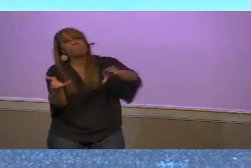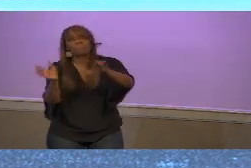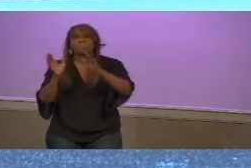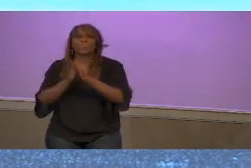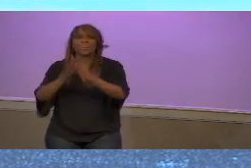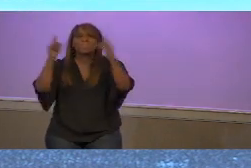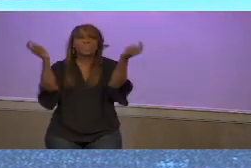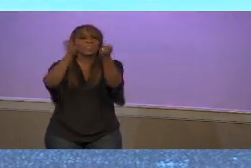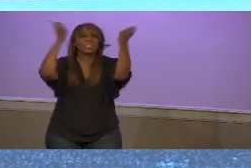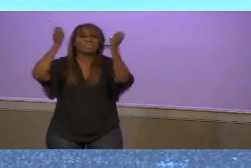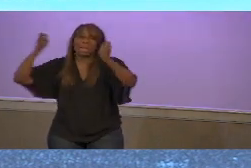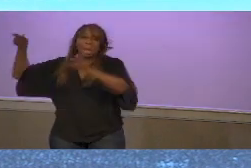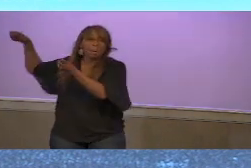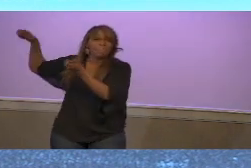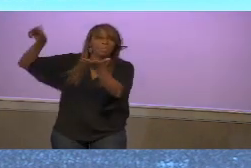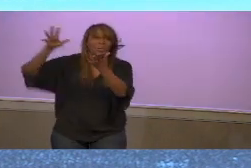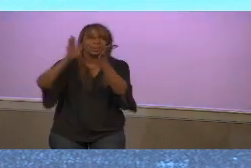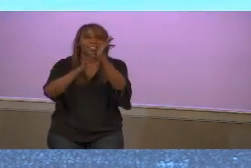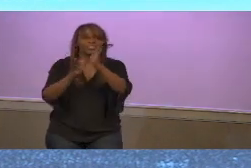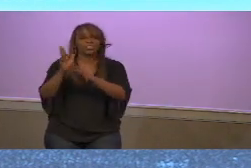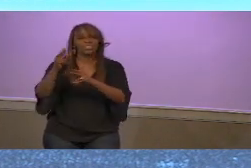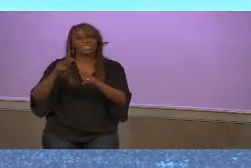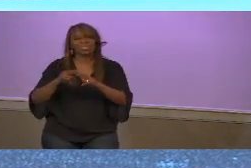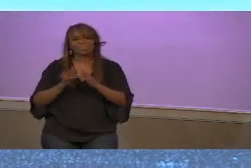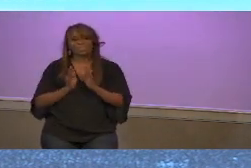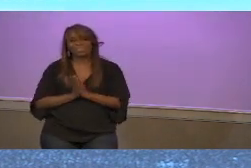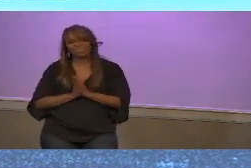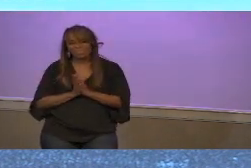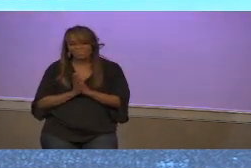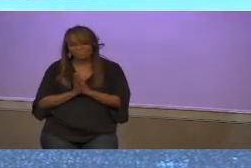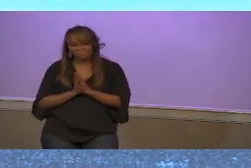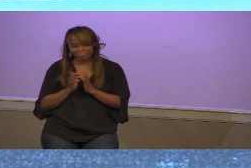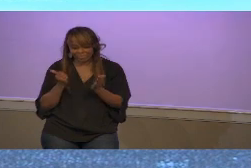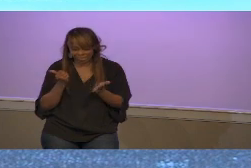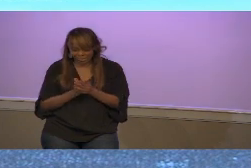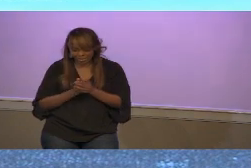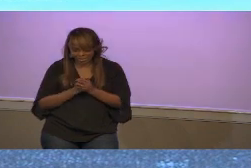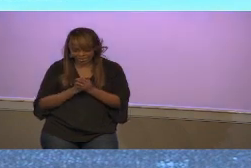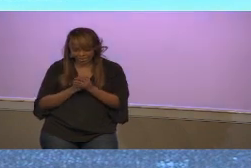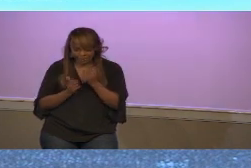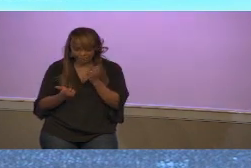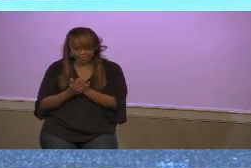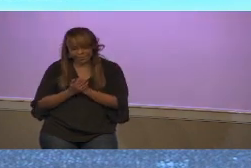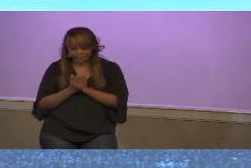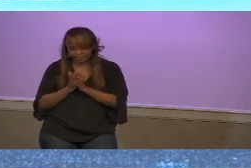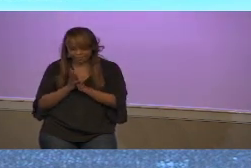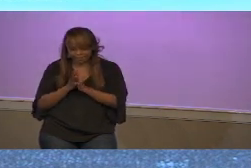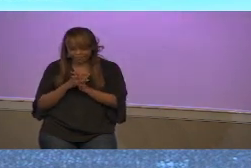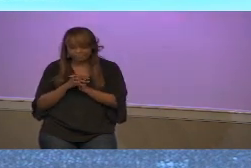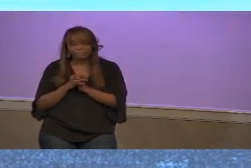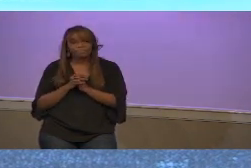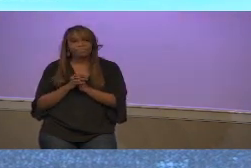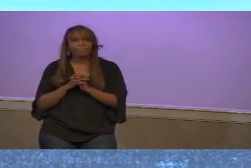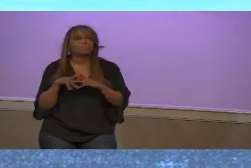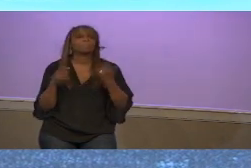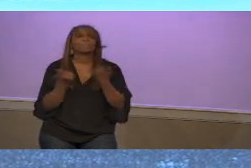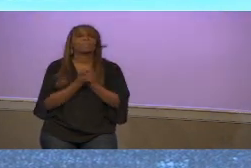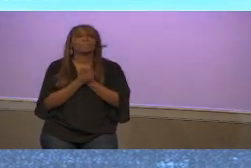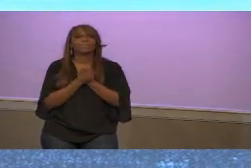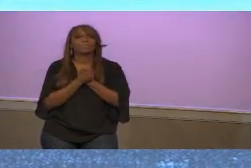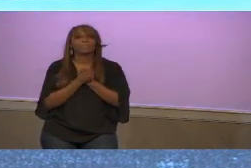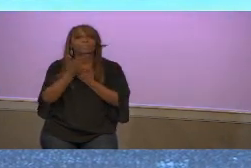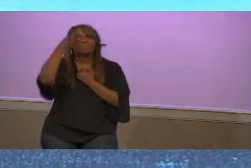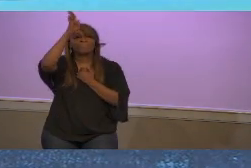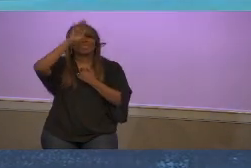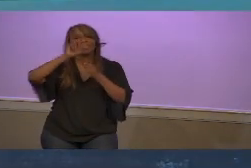upon victory. In Jesus' name, amen and amen. We love you guys.